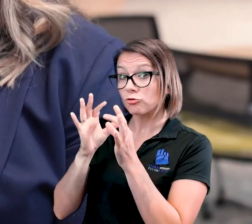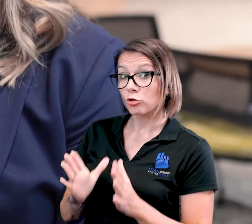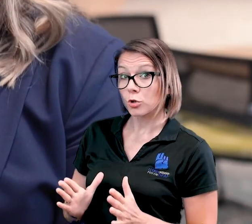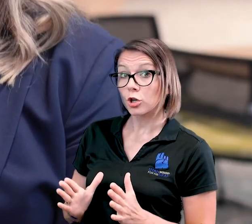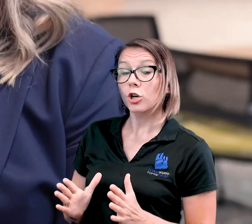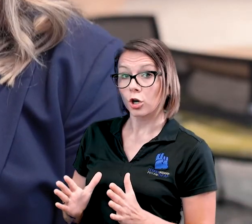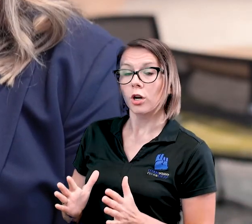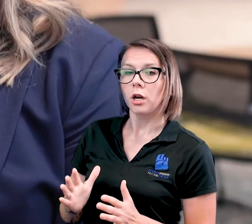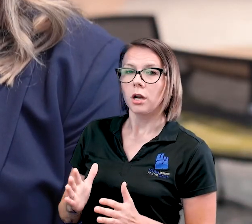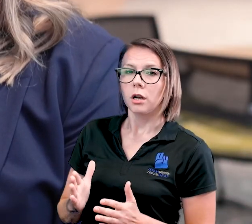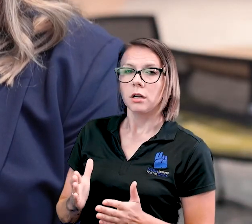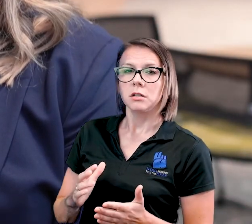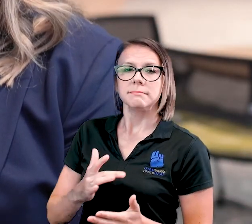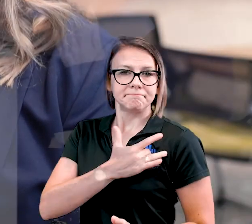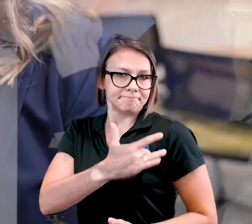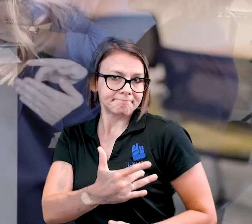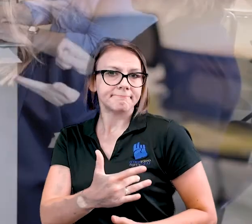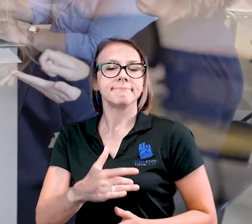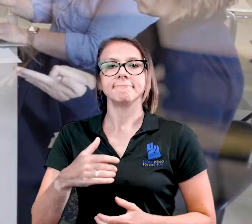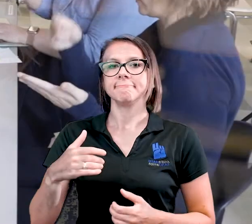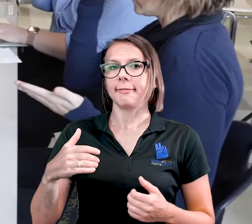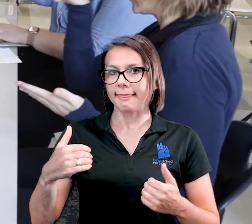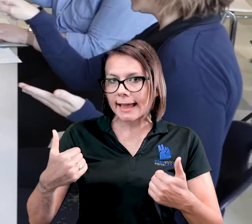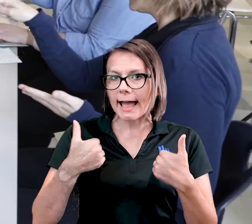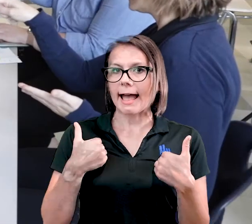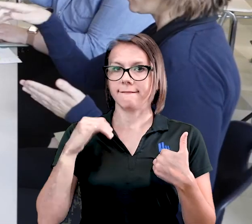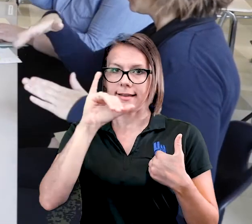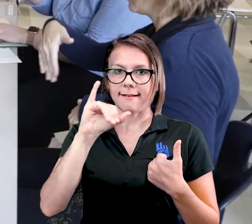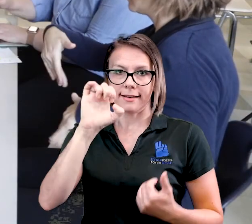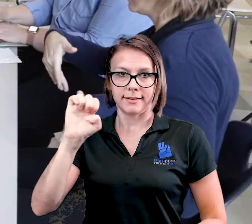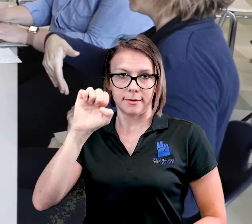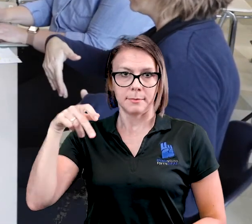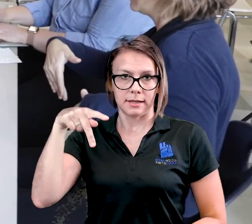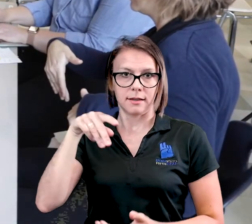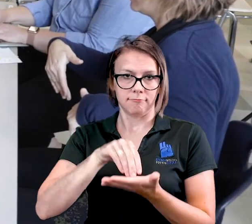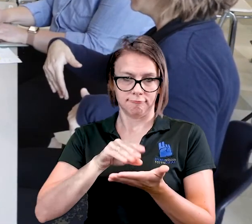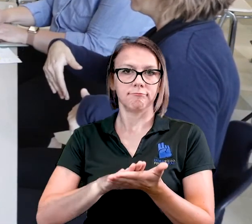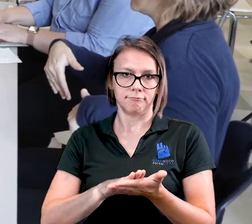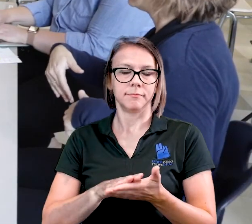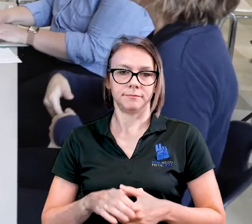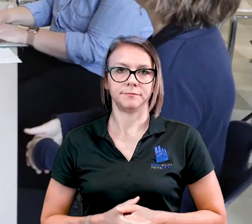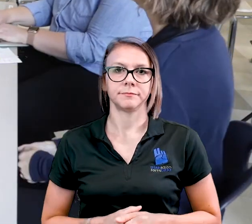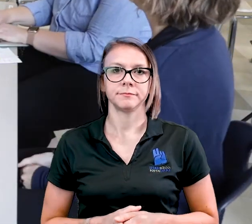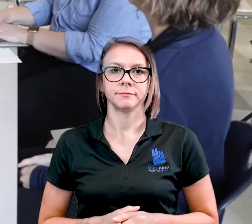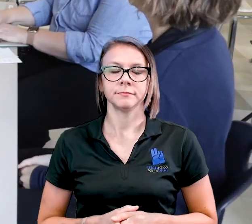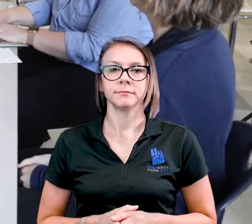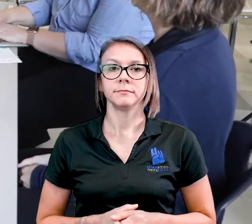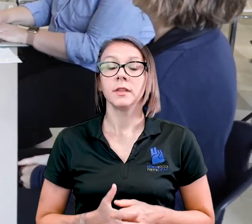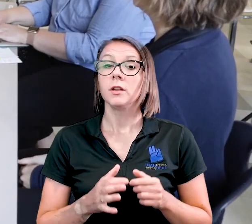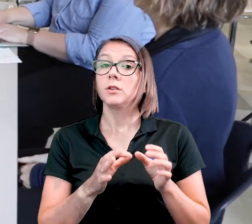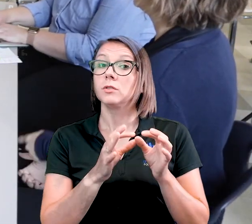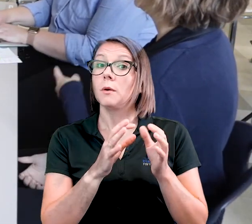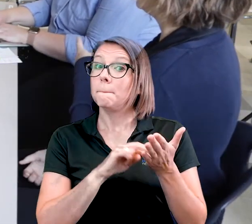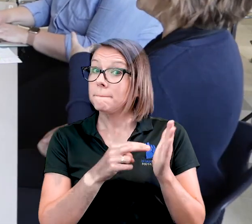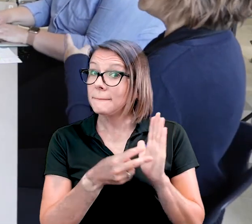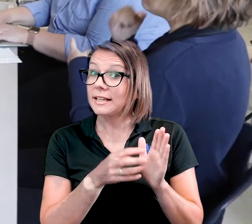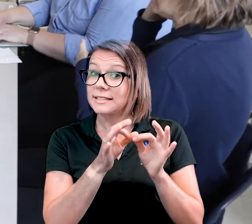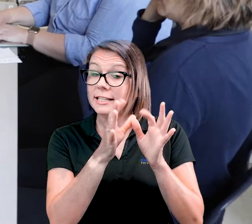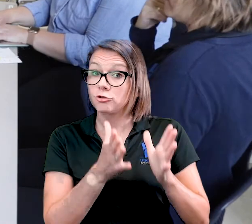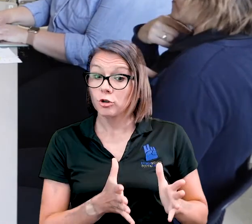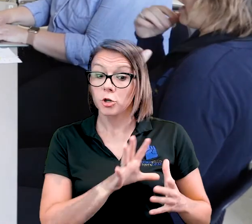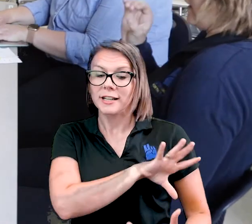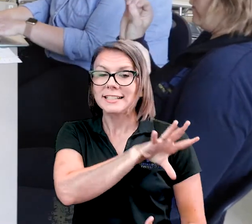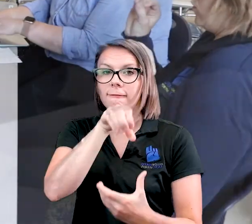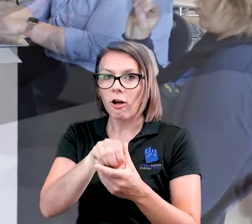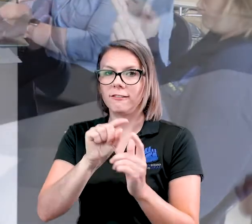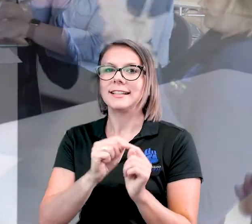guaranteed, if they have an interpreter in your classroom, that they will be on an individualized education plan, an IEP. The interpreter then becomes part